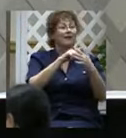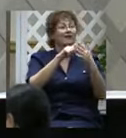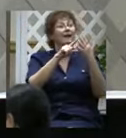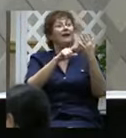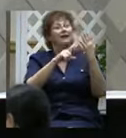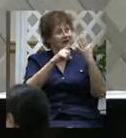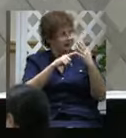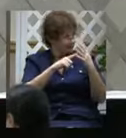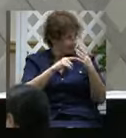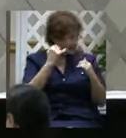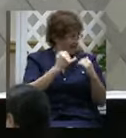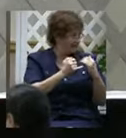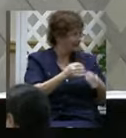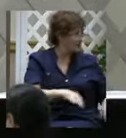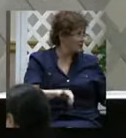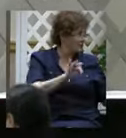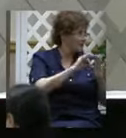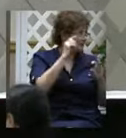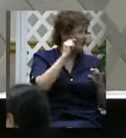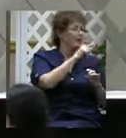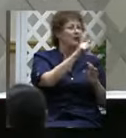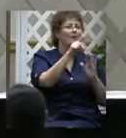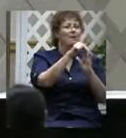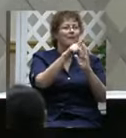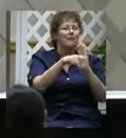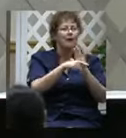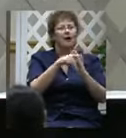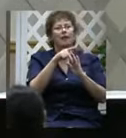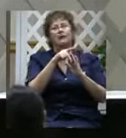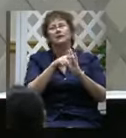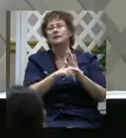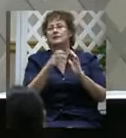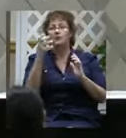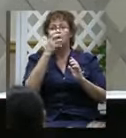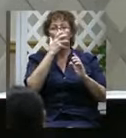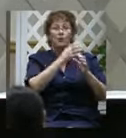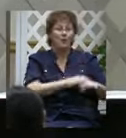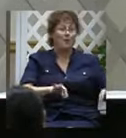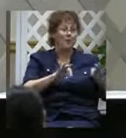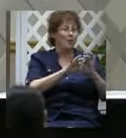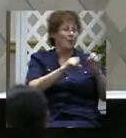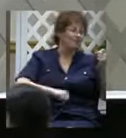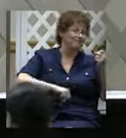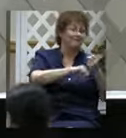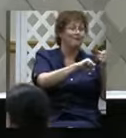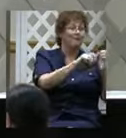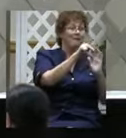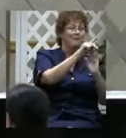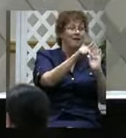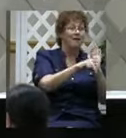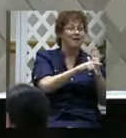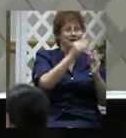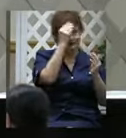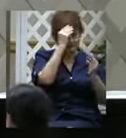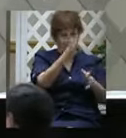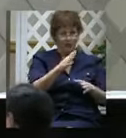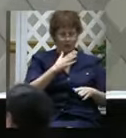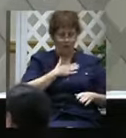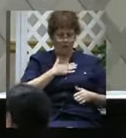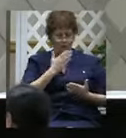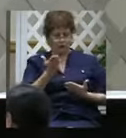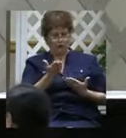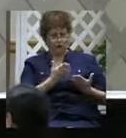is maybe very important for many of you, is policy. Any documents that are driven by policy. that tell users of your service what